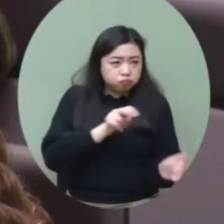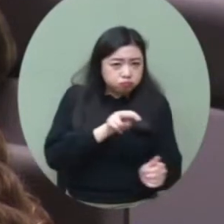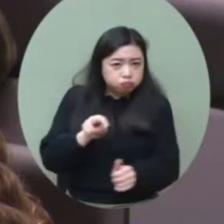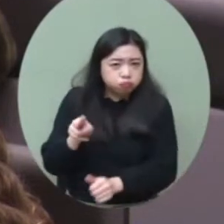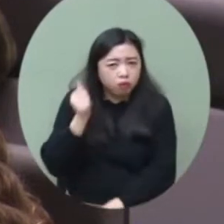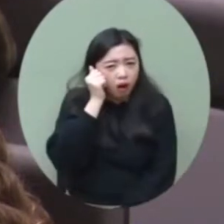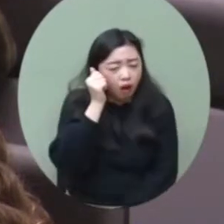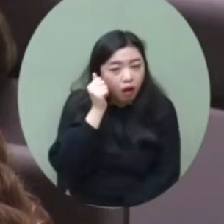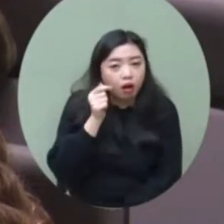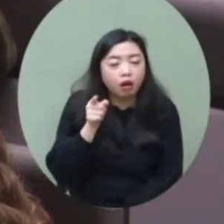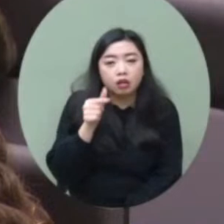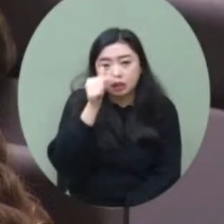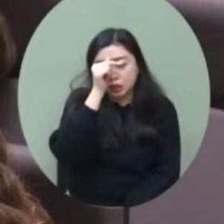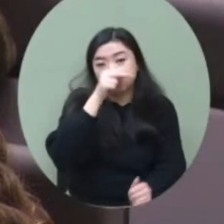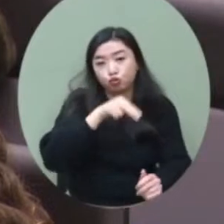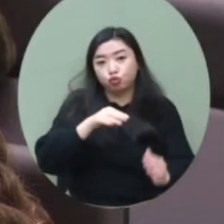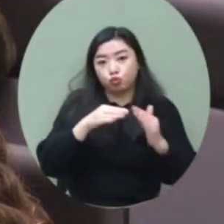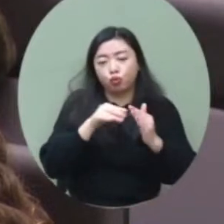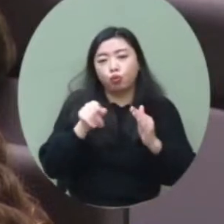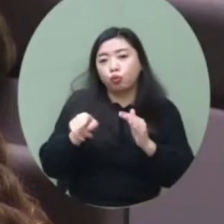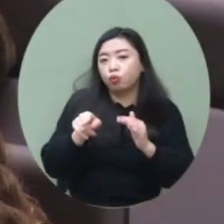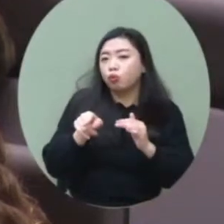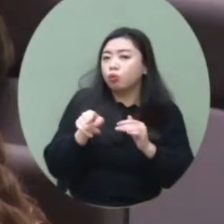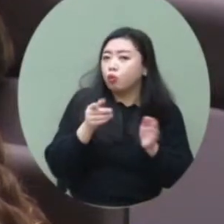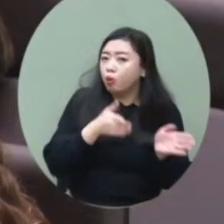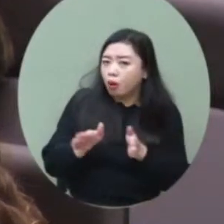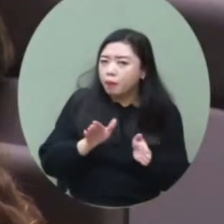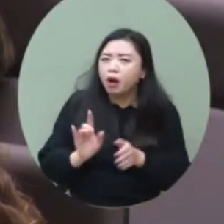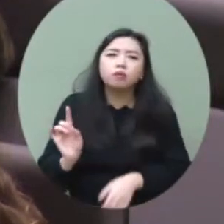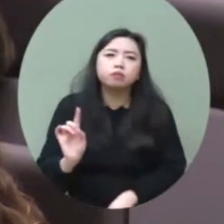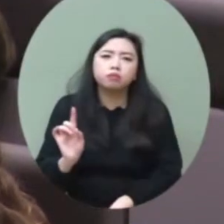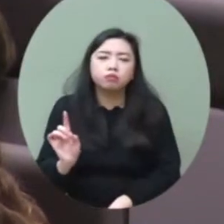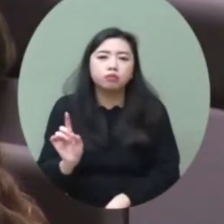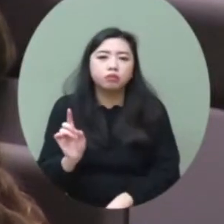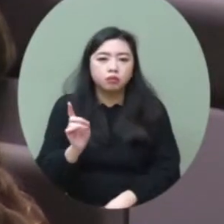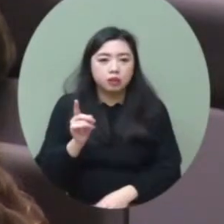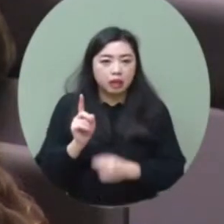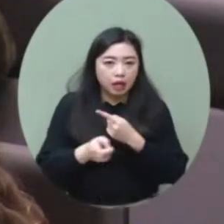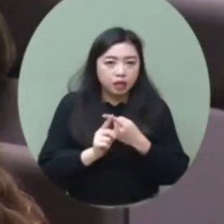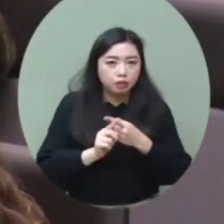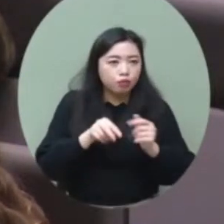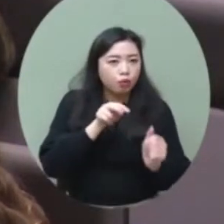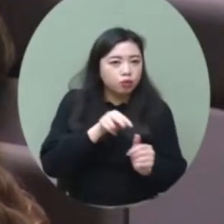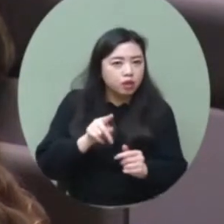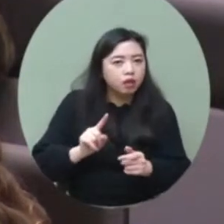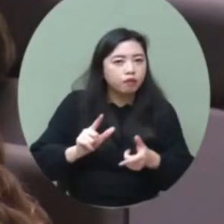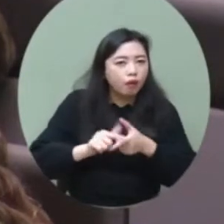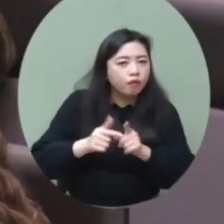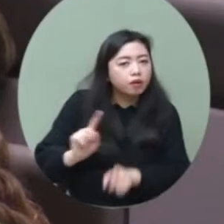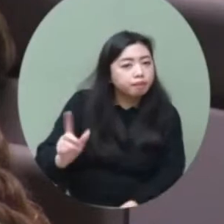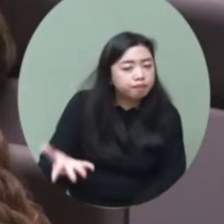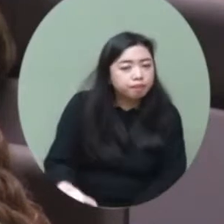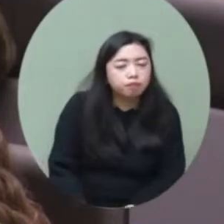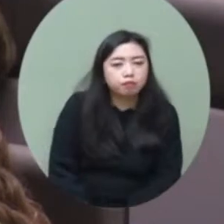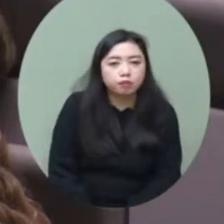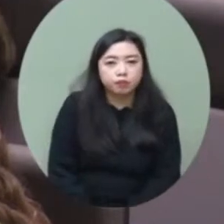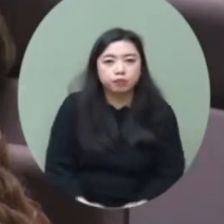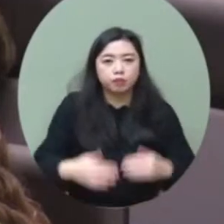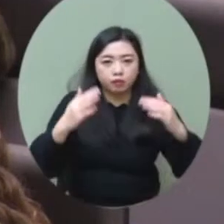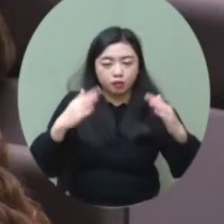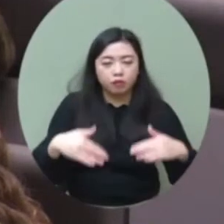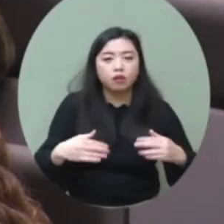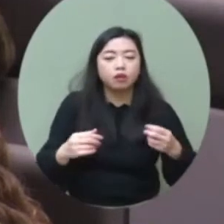patients are mixed with COVID patients, so there is a risk of cross-infection. So how will the HA control the risk?